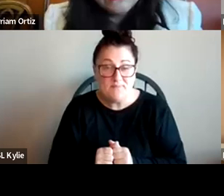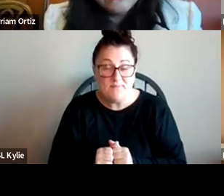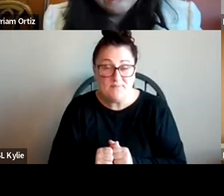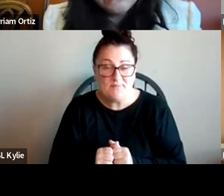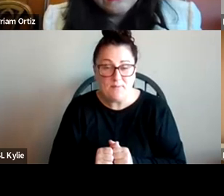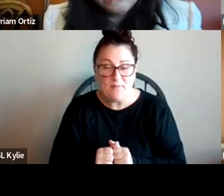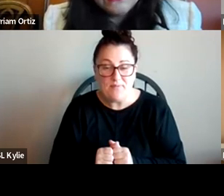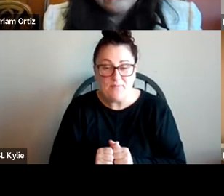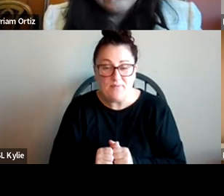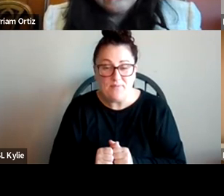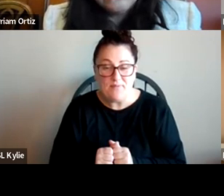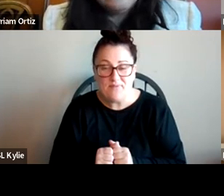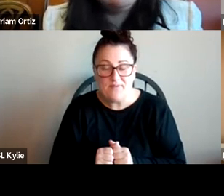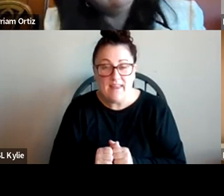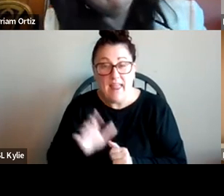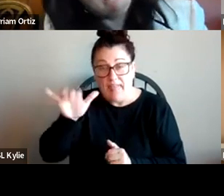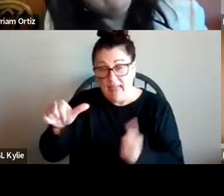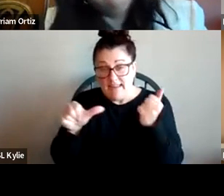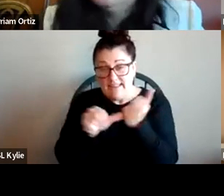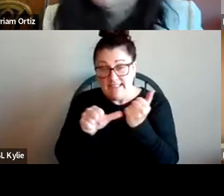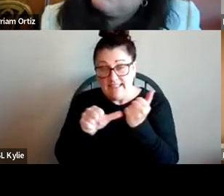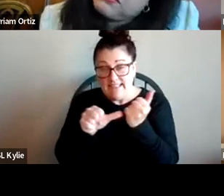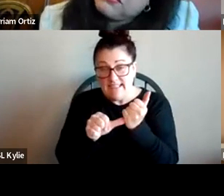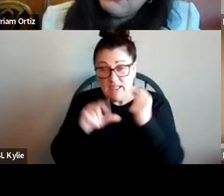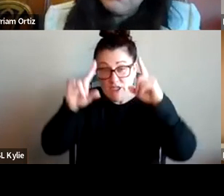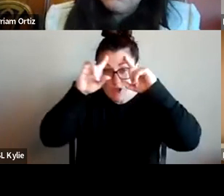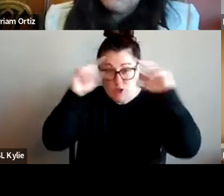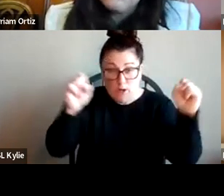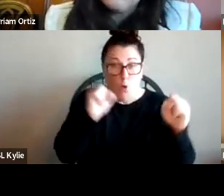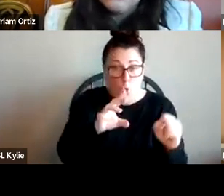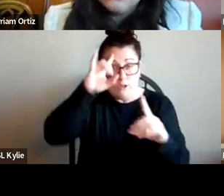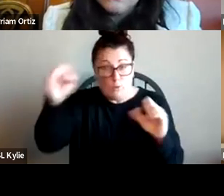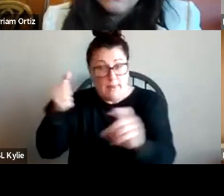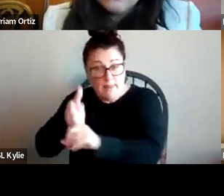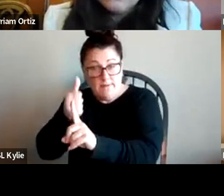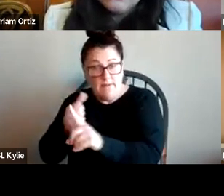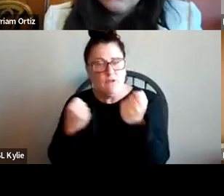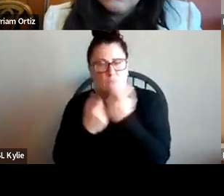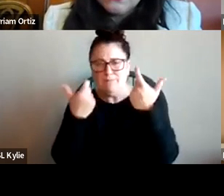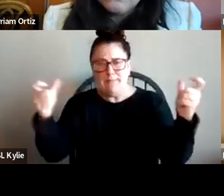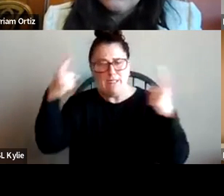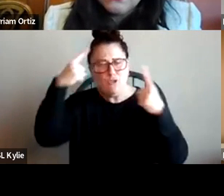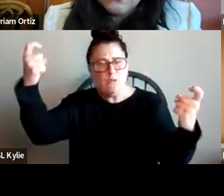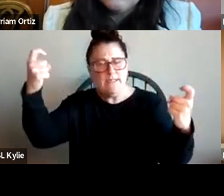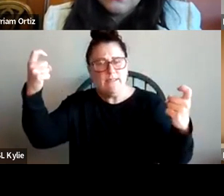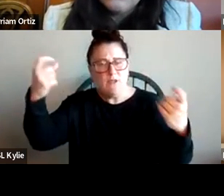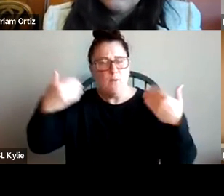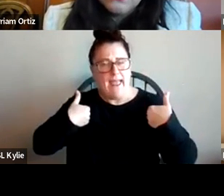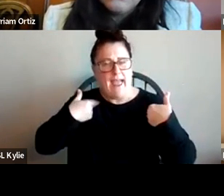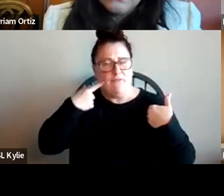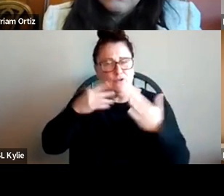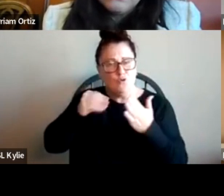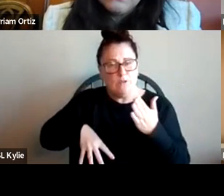hopefully that assistant superintendent or the superintendent can support the big dreams that we hold for our